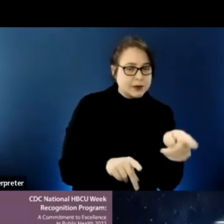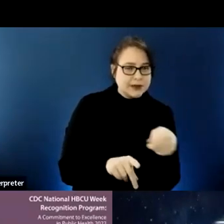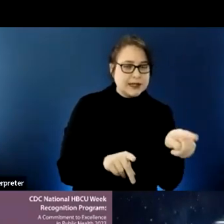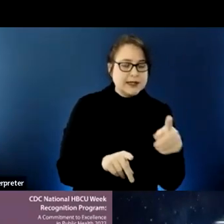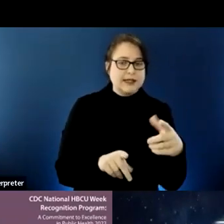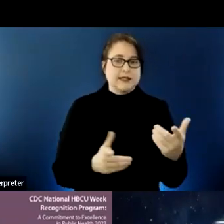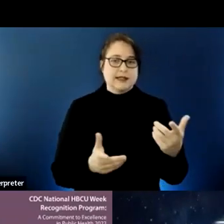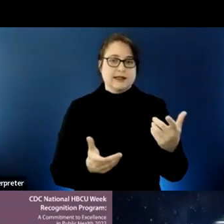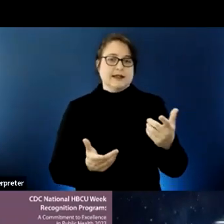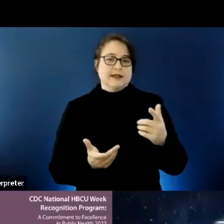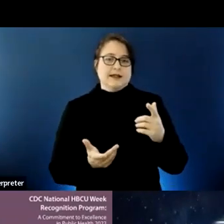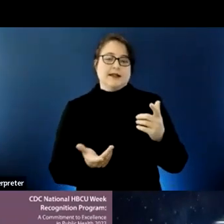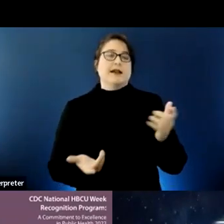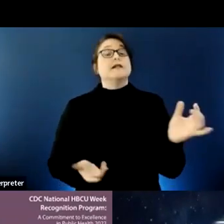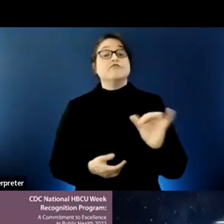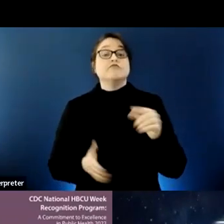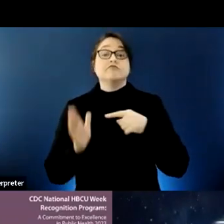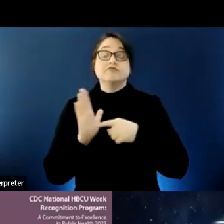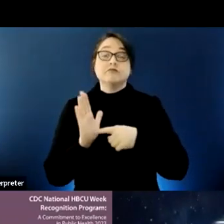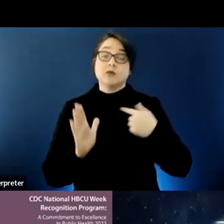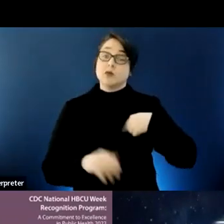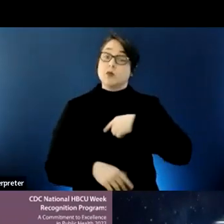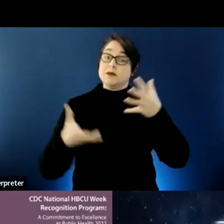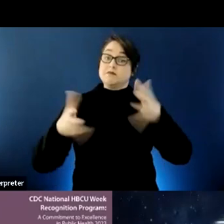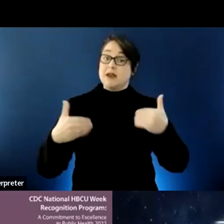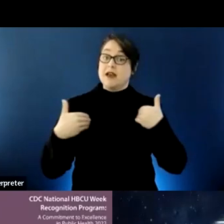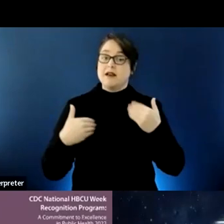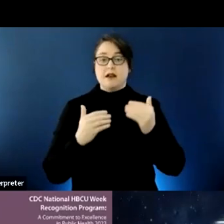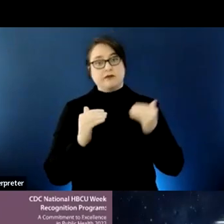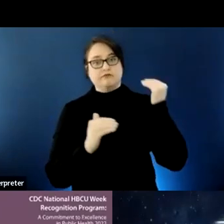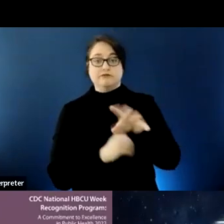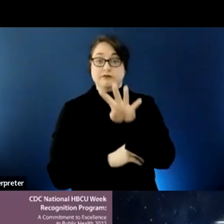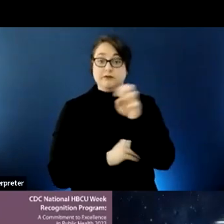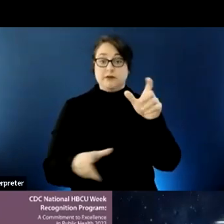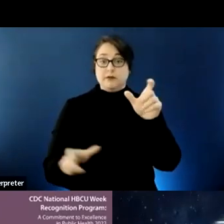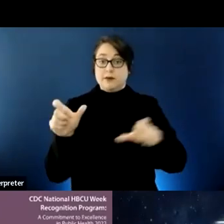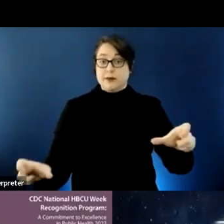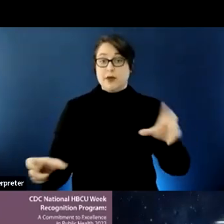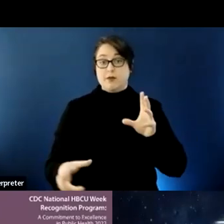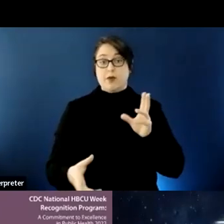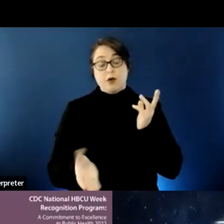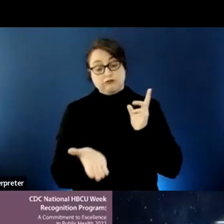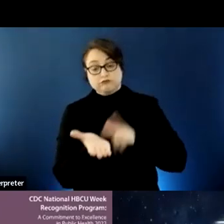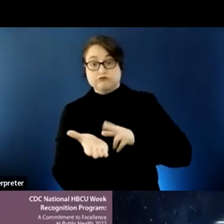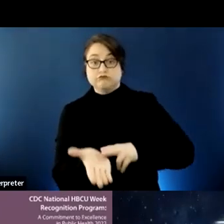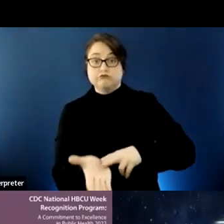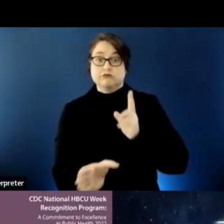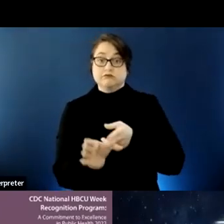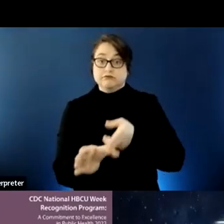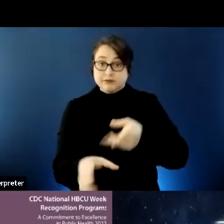like for this panel, for example, we have over 400 people logged in right now. So this is a great way to continue to encourage